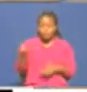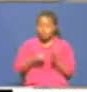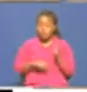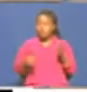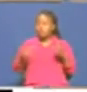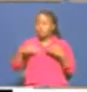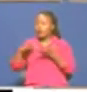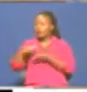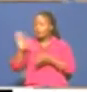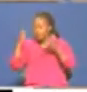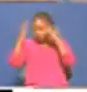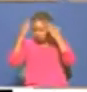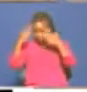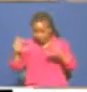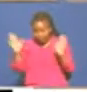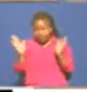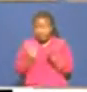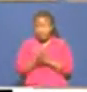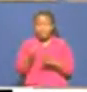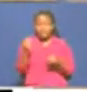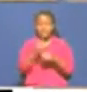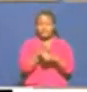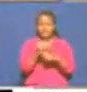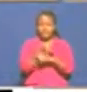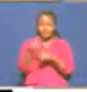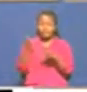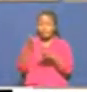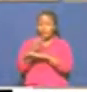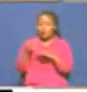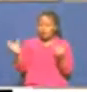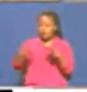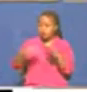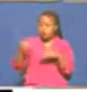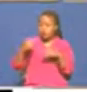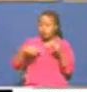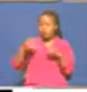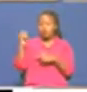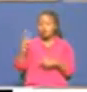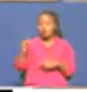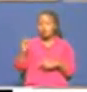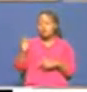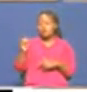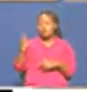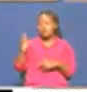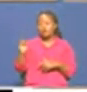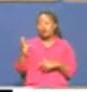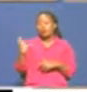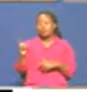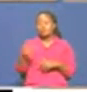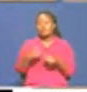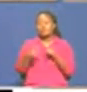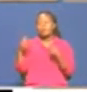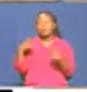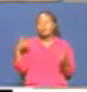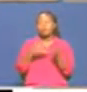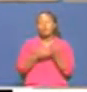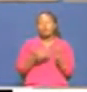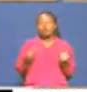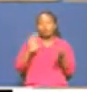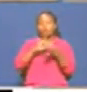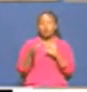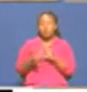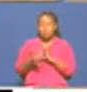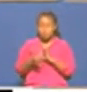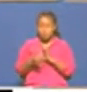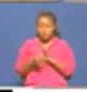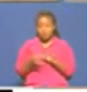beach volleyball team emerged victorious in Morocco, and despite being kicked out in the Olympics, they gave a good account of themselves.